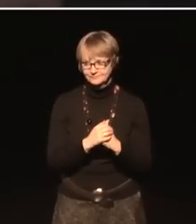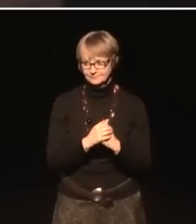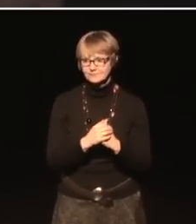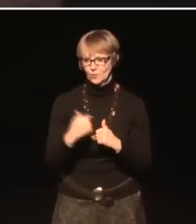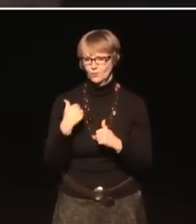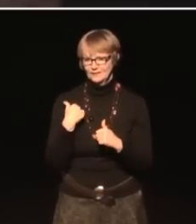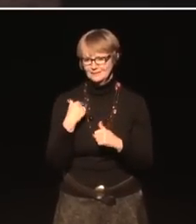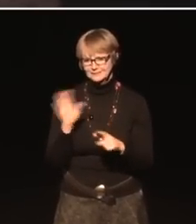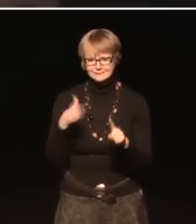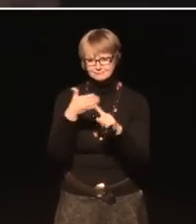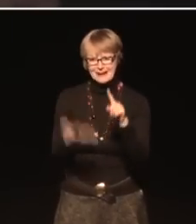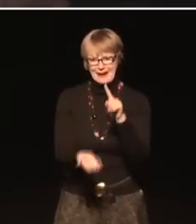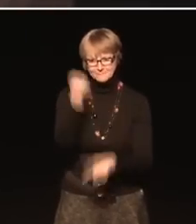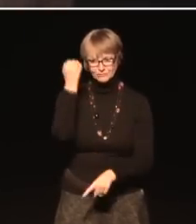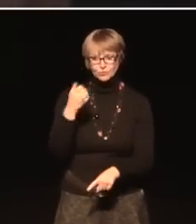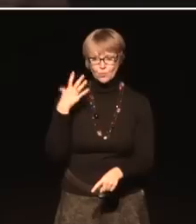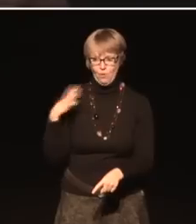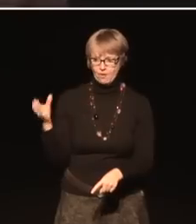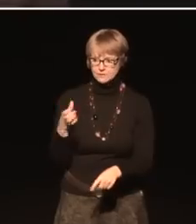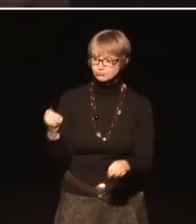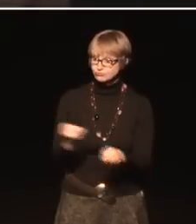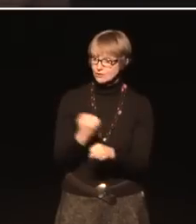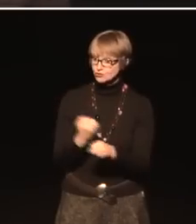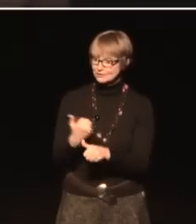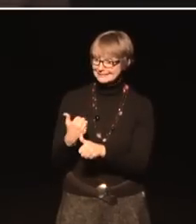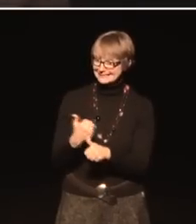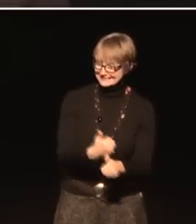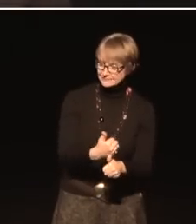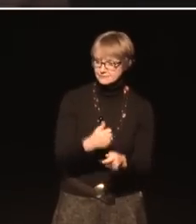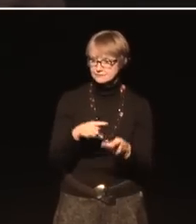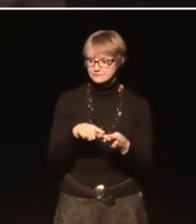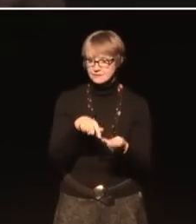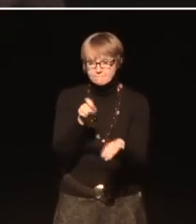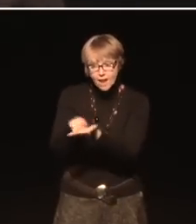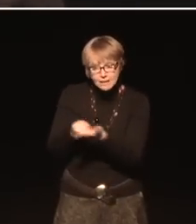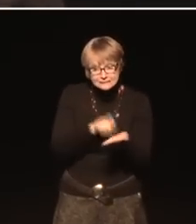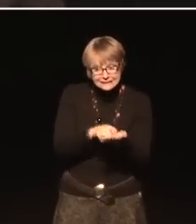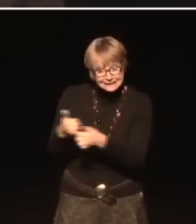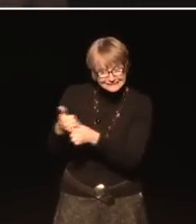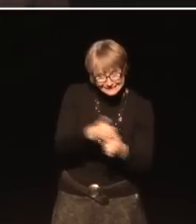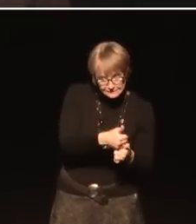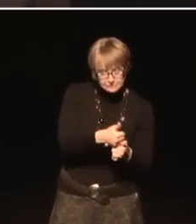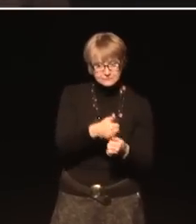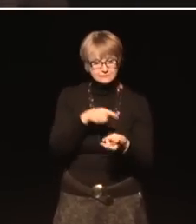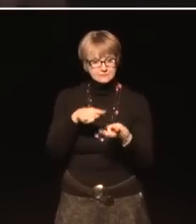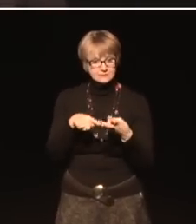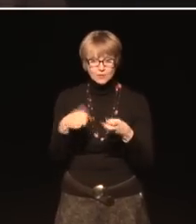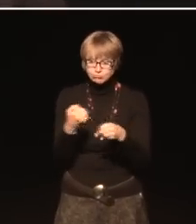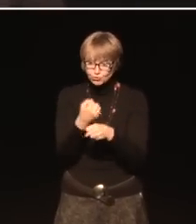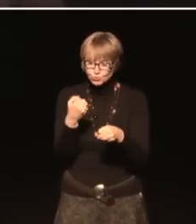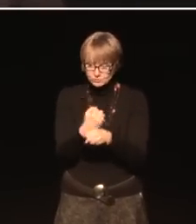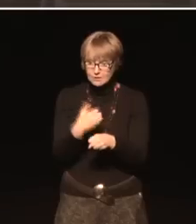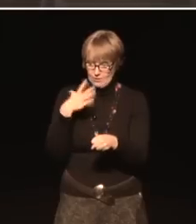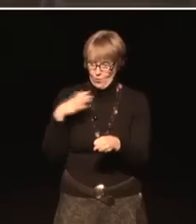deliver a production assistant, to make a new production assistant, a marketing assistant, and a producer over